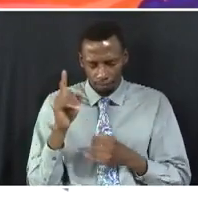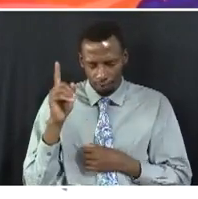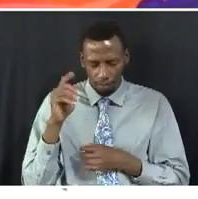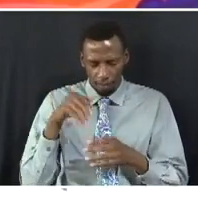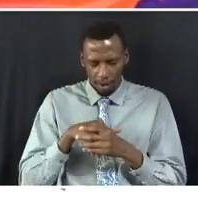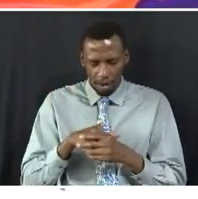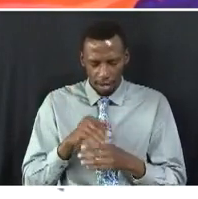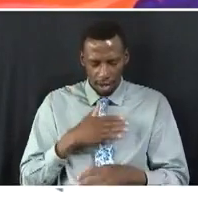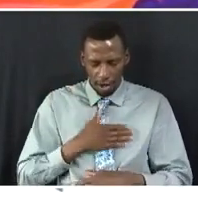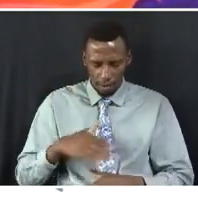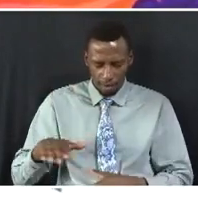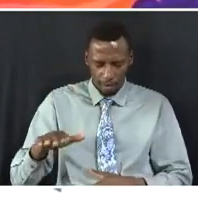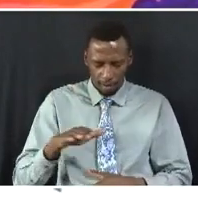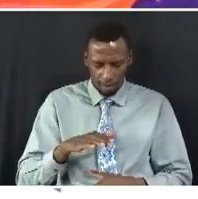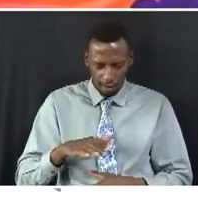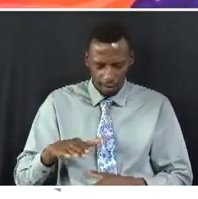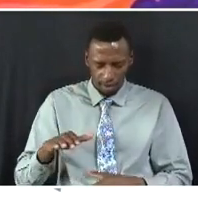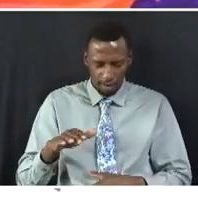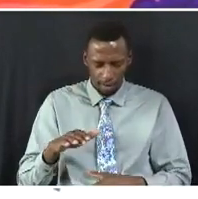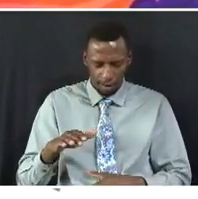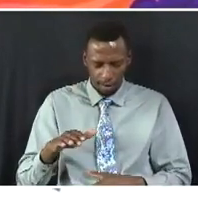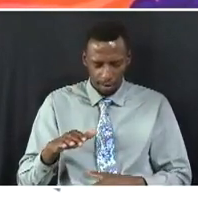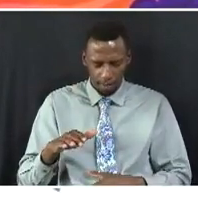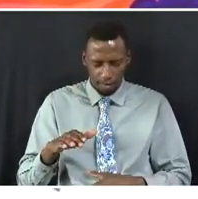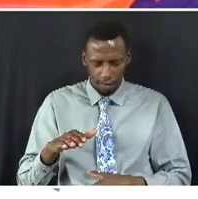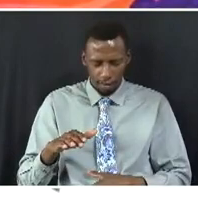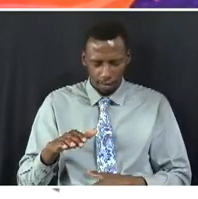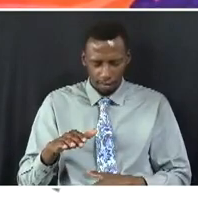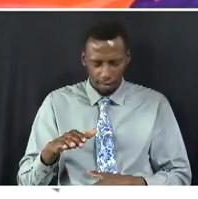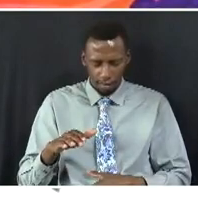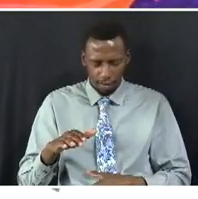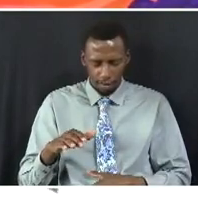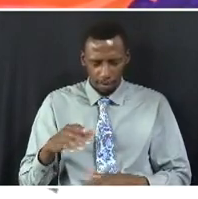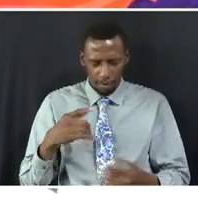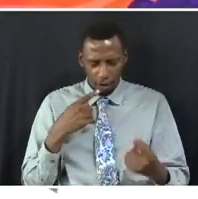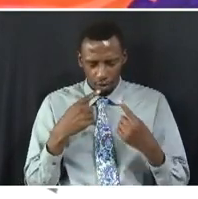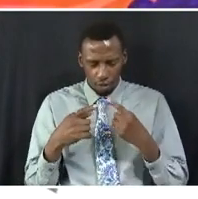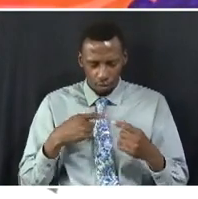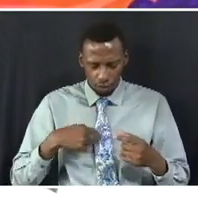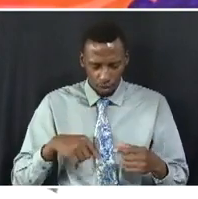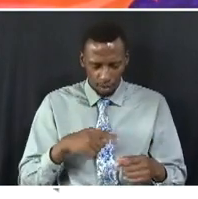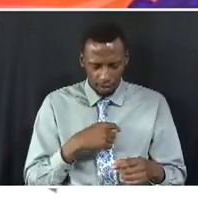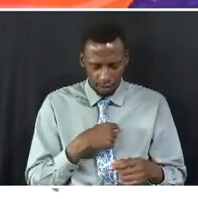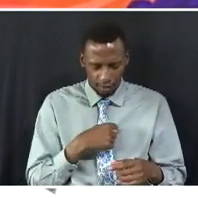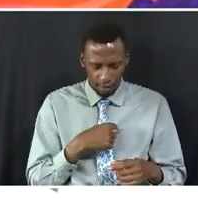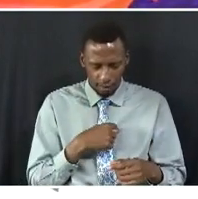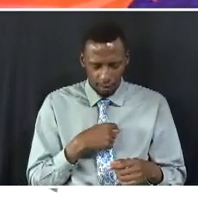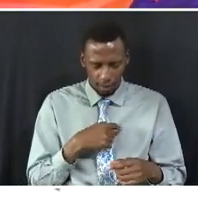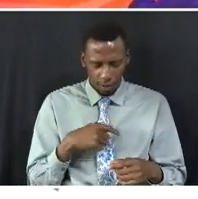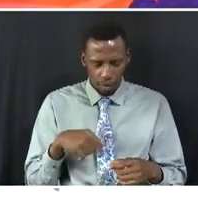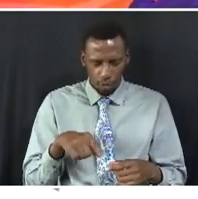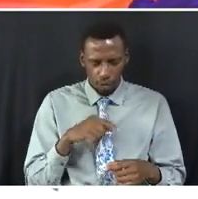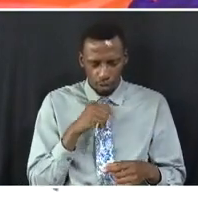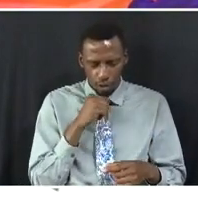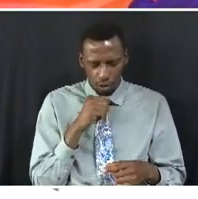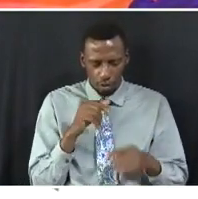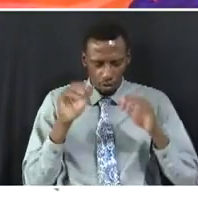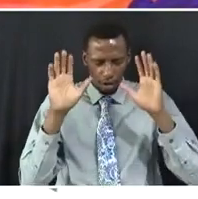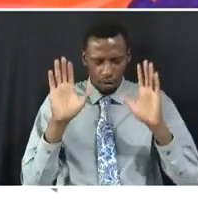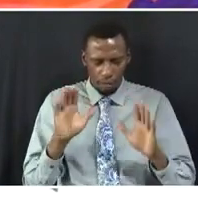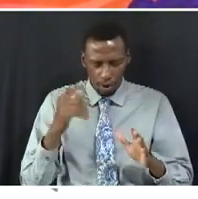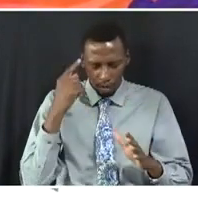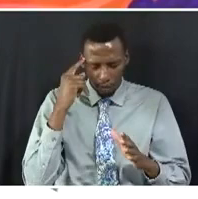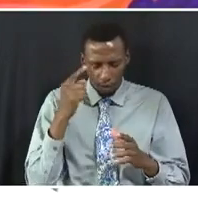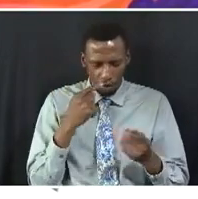our presence. Loving Father, talk to us. We are not worthy of